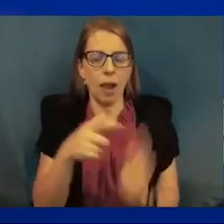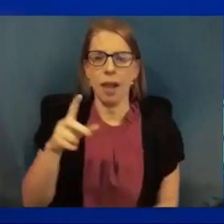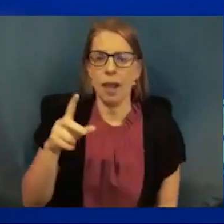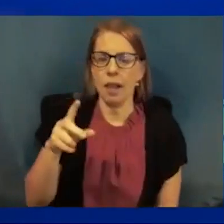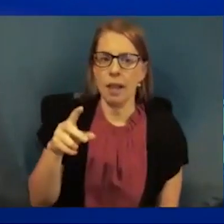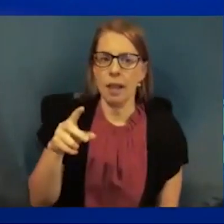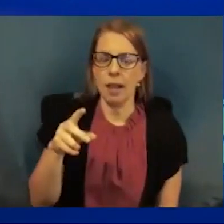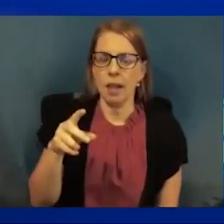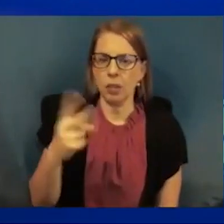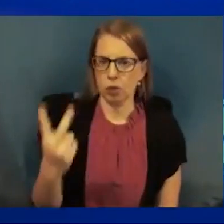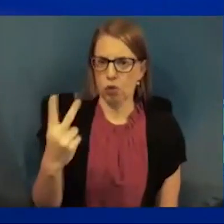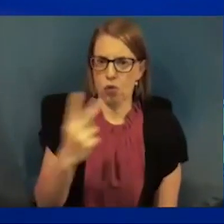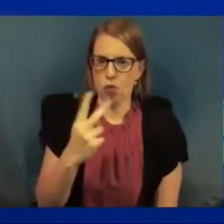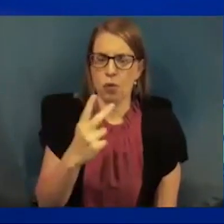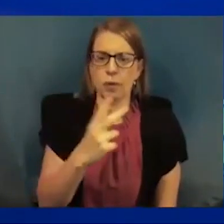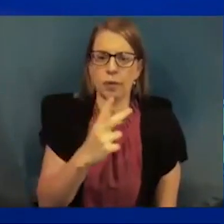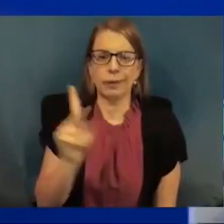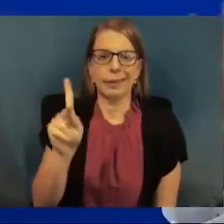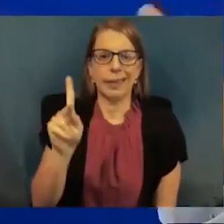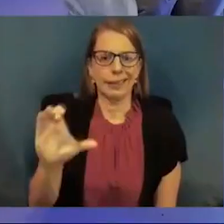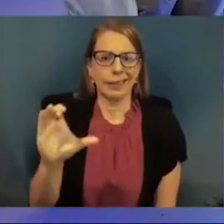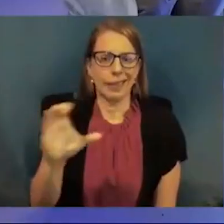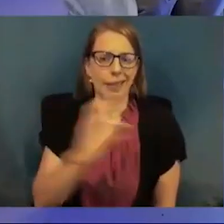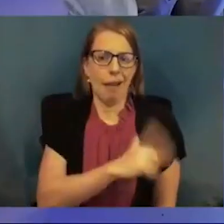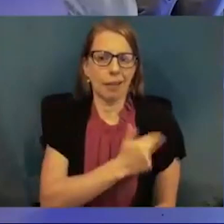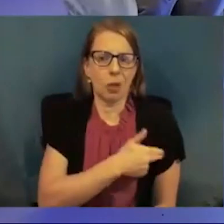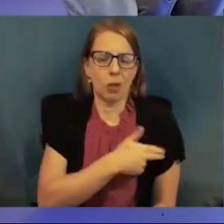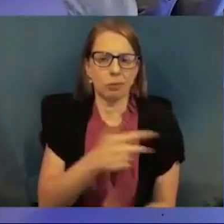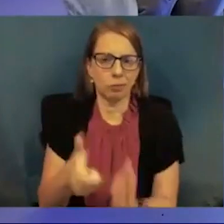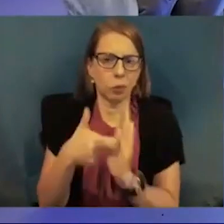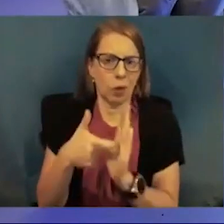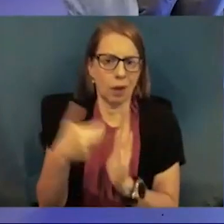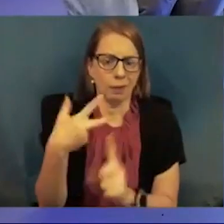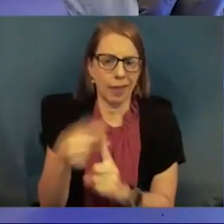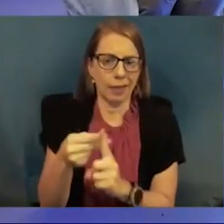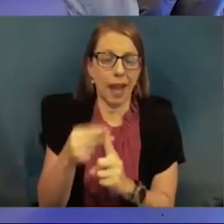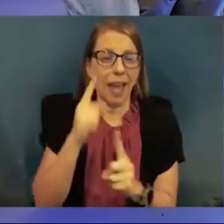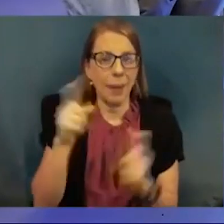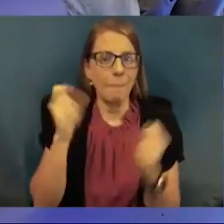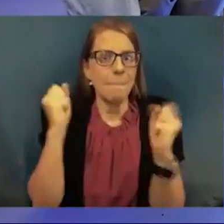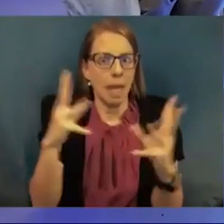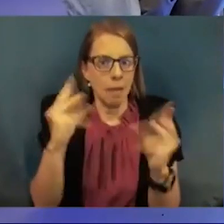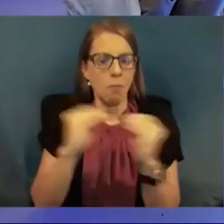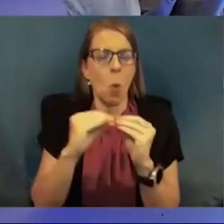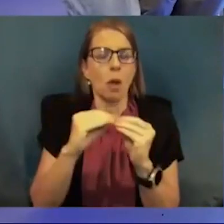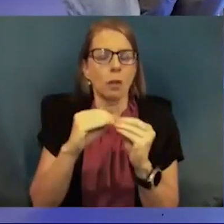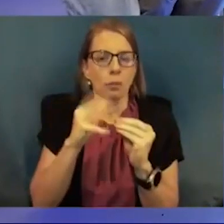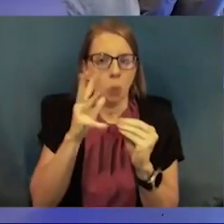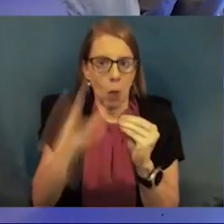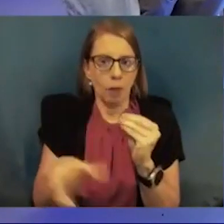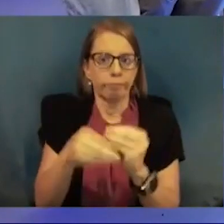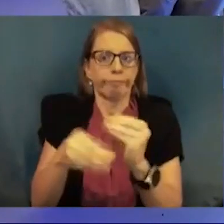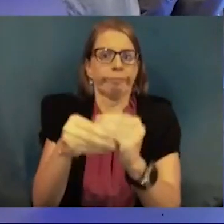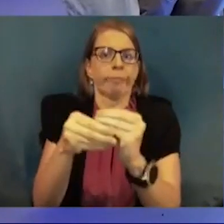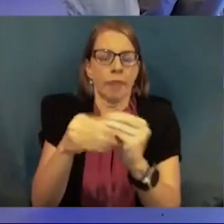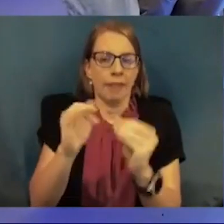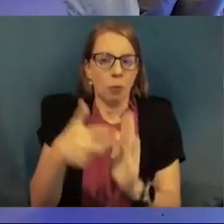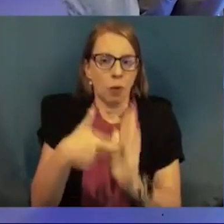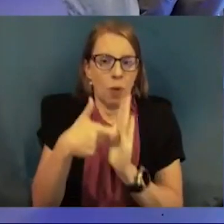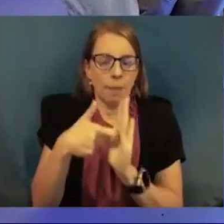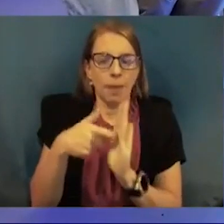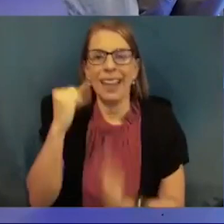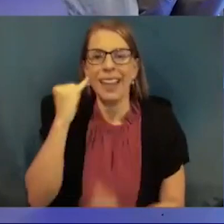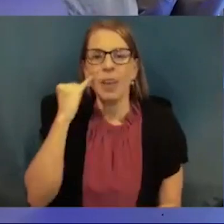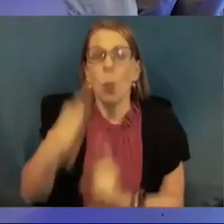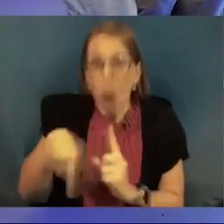far, but I suspect that most people are going to move that direction, Hawkeye, once it's fully approved. And I think in some sense of this, that FDA approval